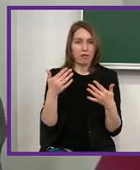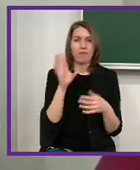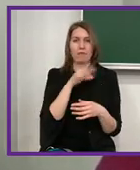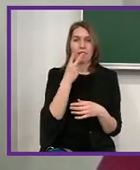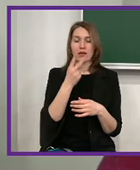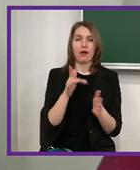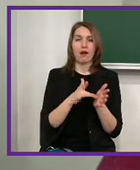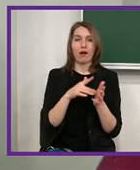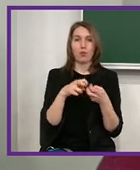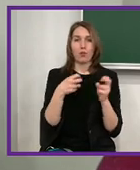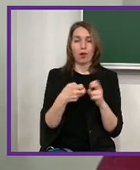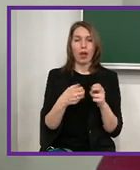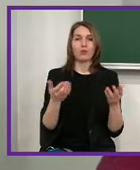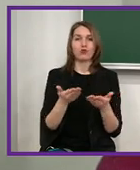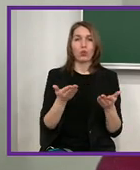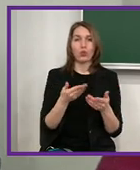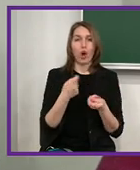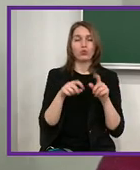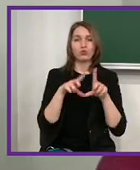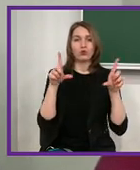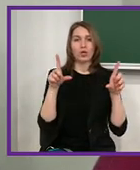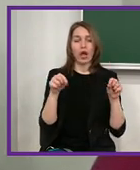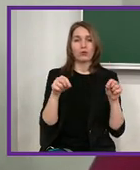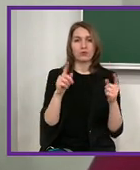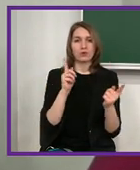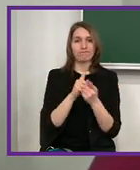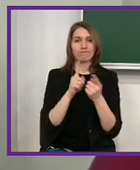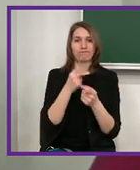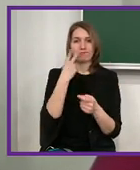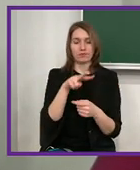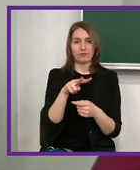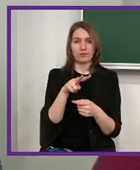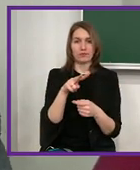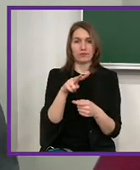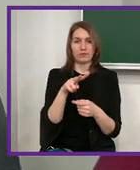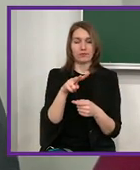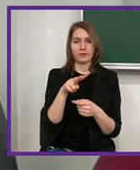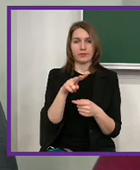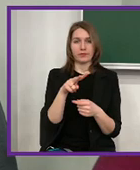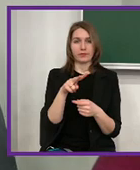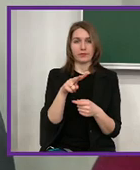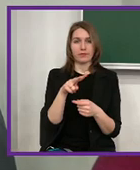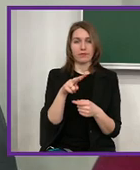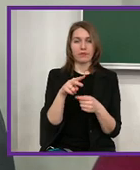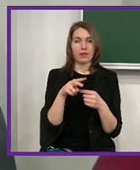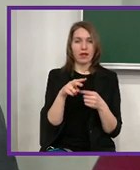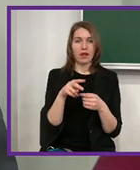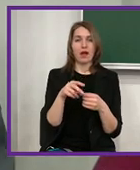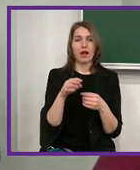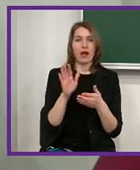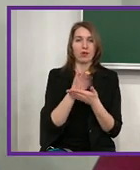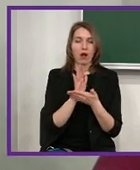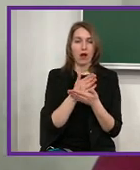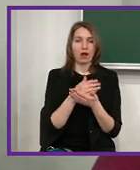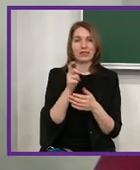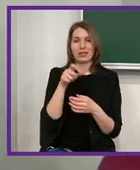that are responsible when it comes to human rights are also better managed in other key respects. And over time, as you develop systems,